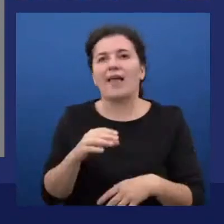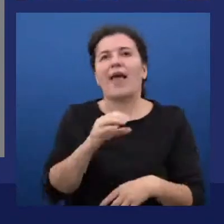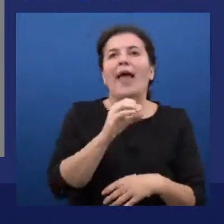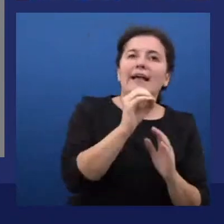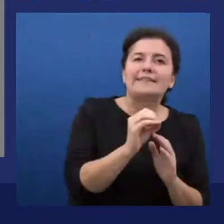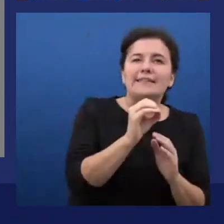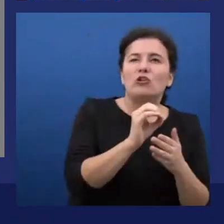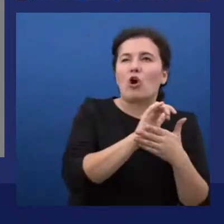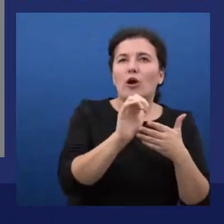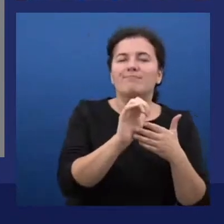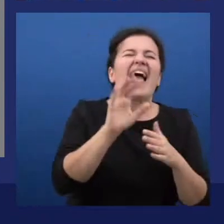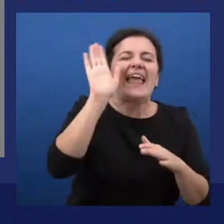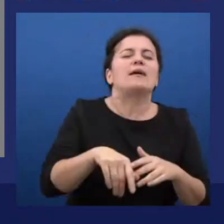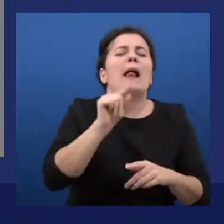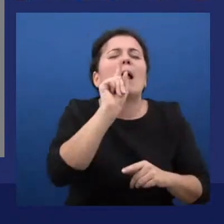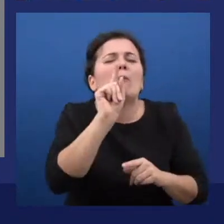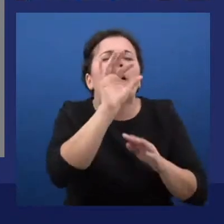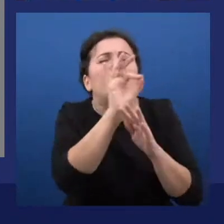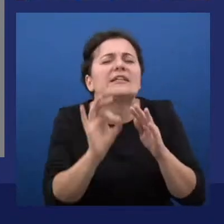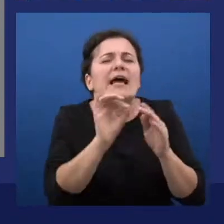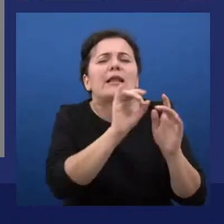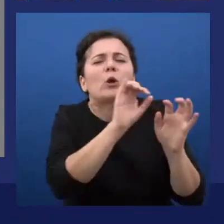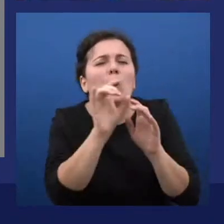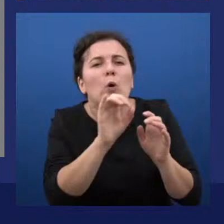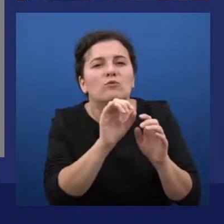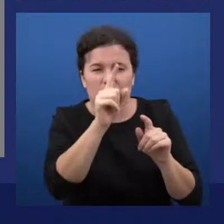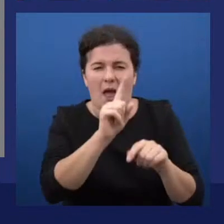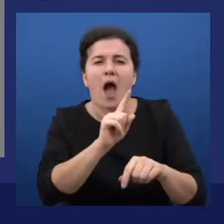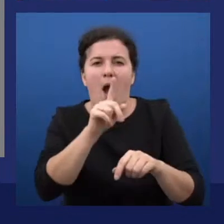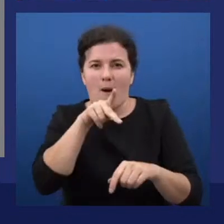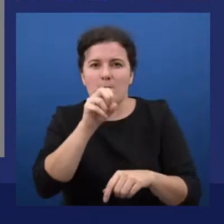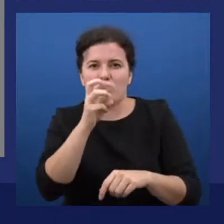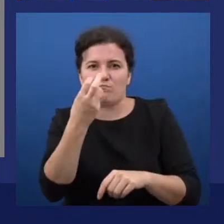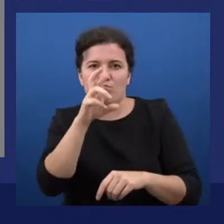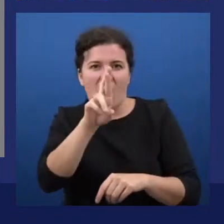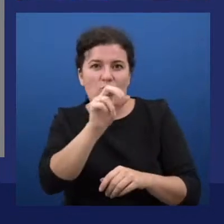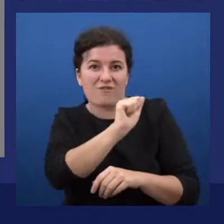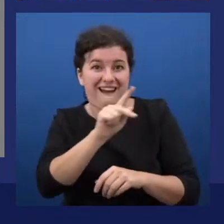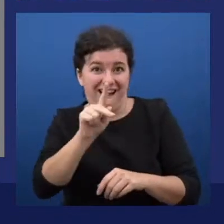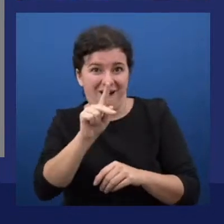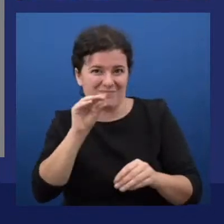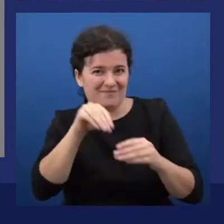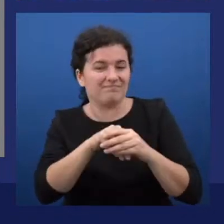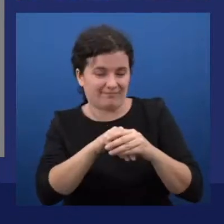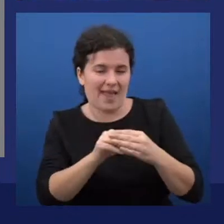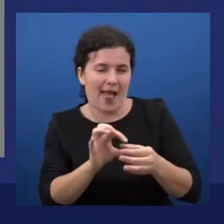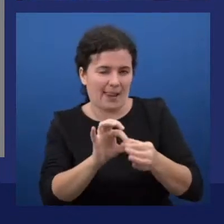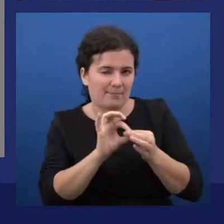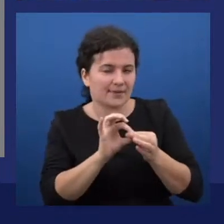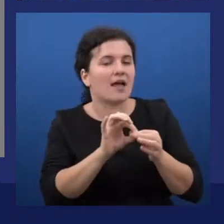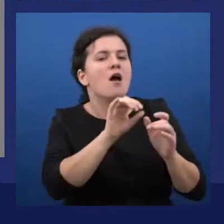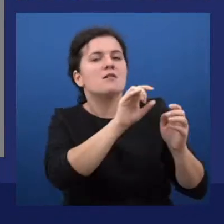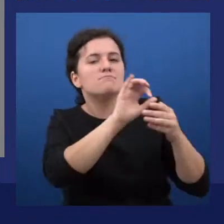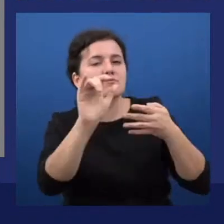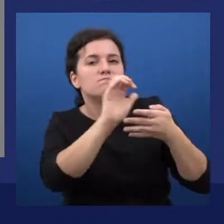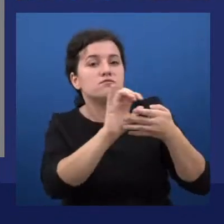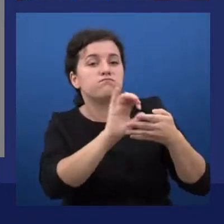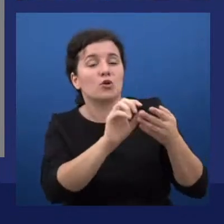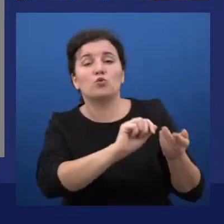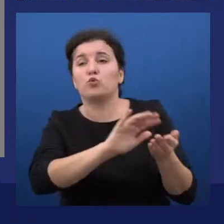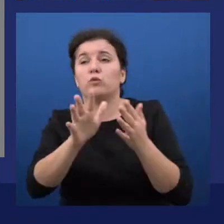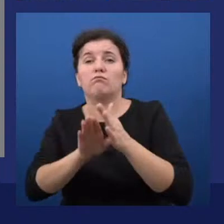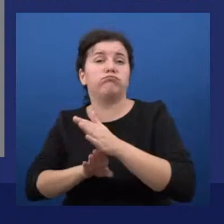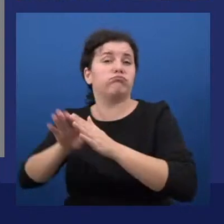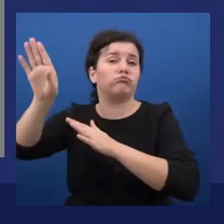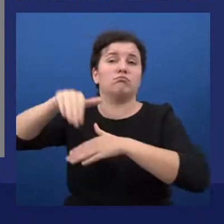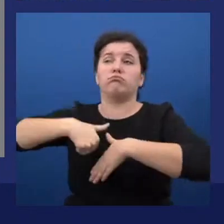let's say 1% coding with Power Apps to everything you want to do with it. That's really cool. And like I said, those